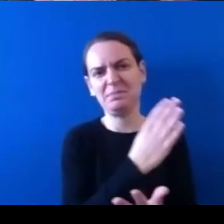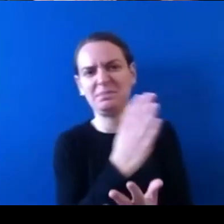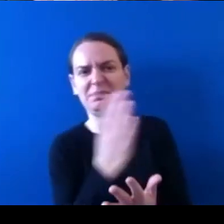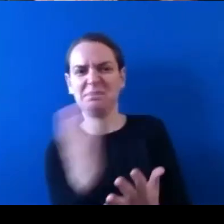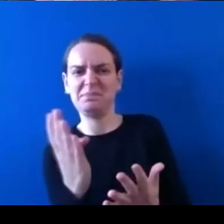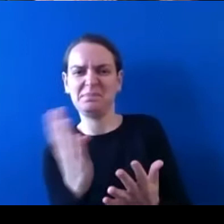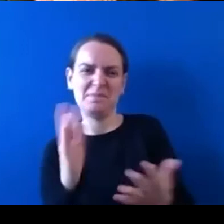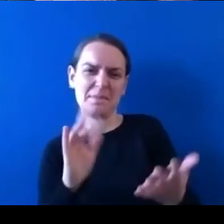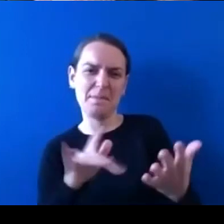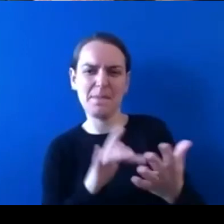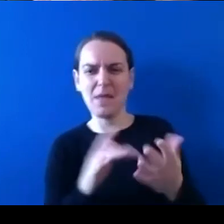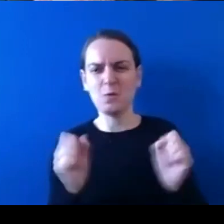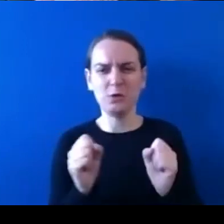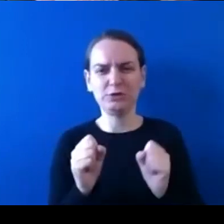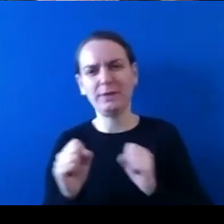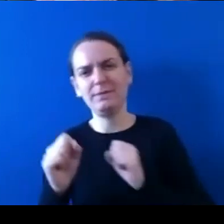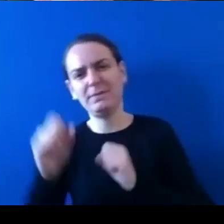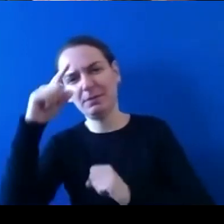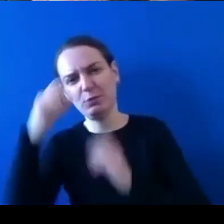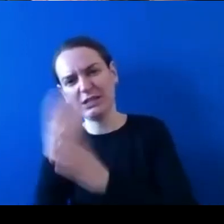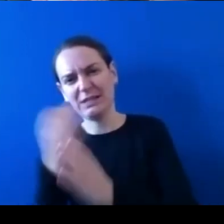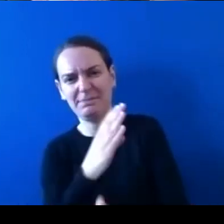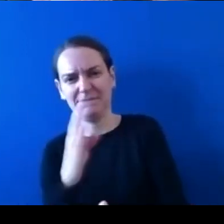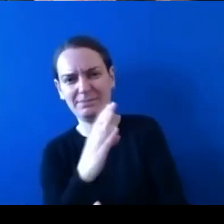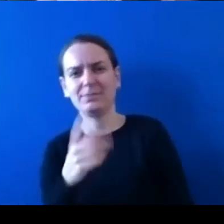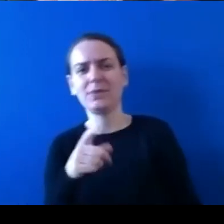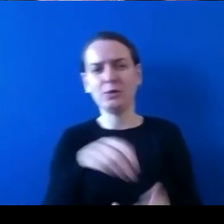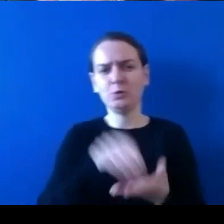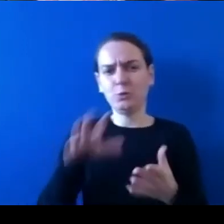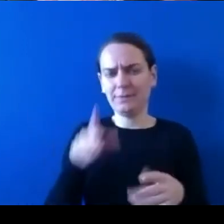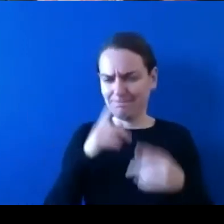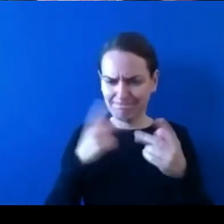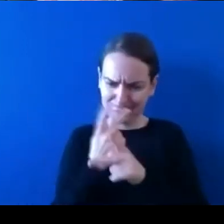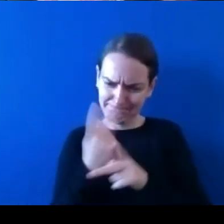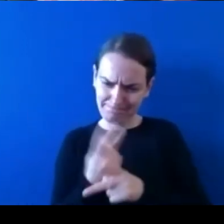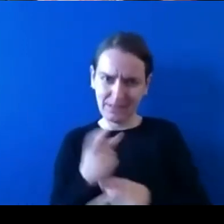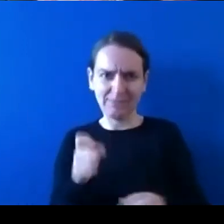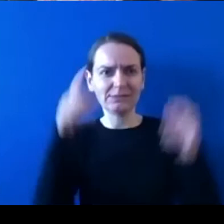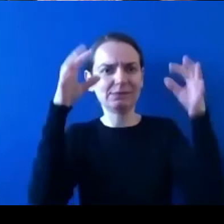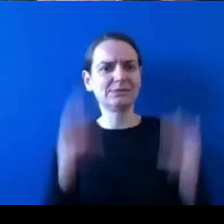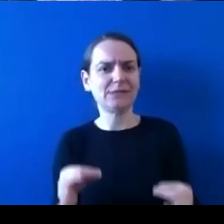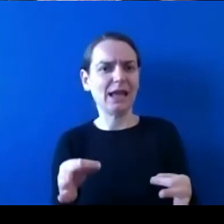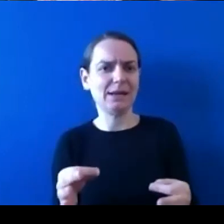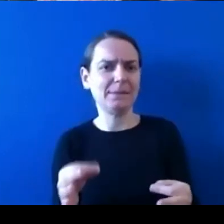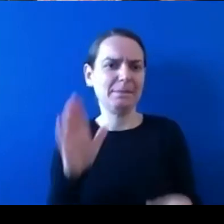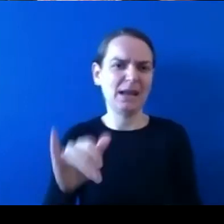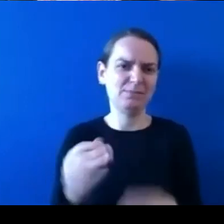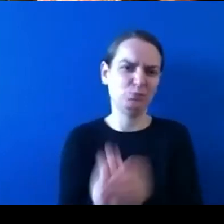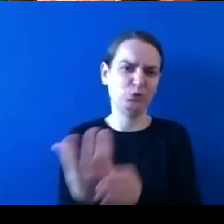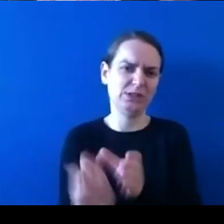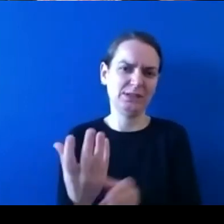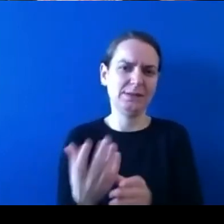us. So if you can do that, I would recommend that highly. And it made the last semester of senior